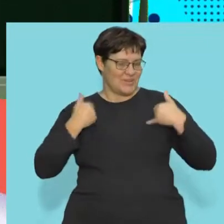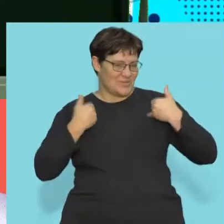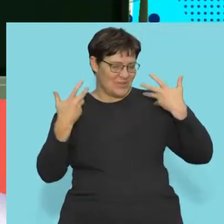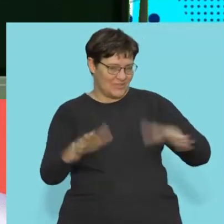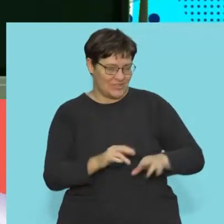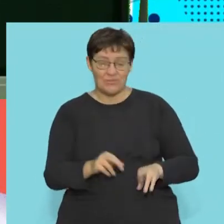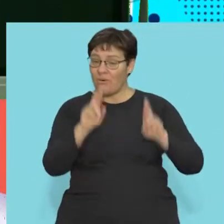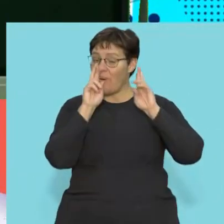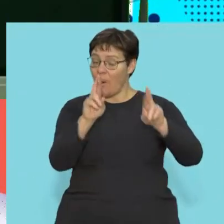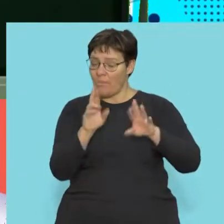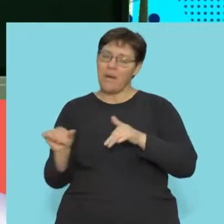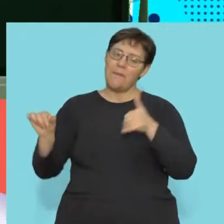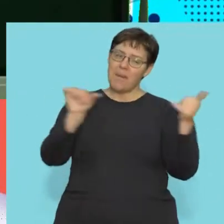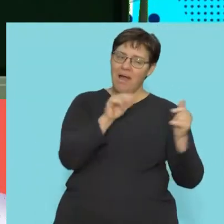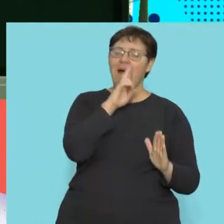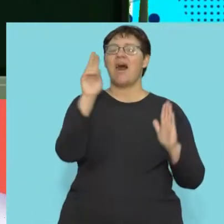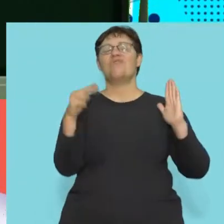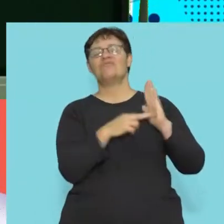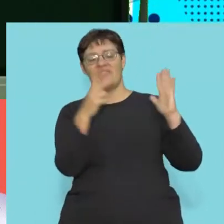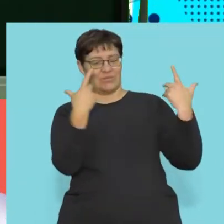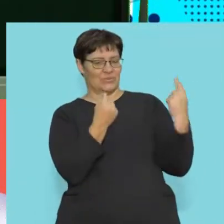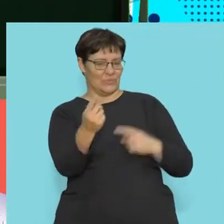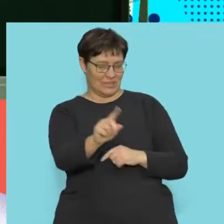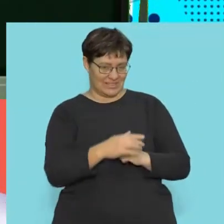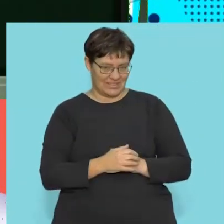I trust that you've enjoyed the lesson, and I hope that you can go